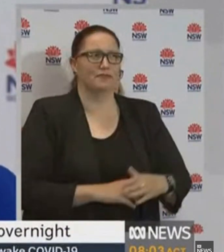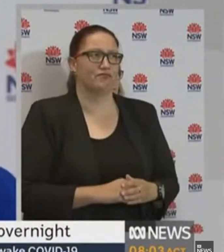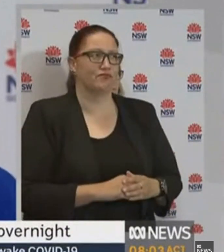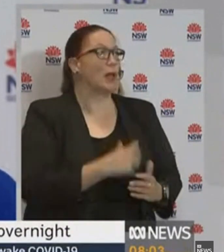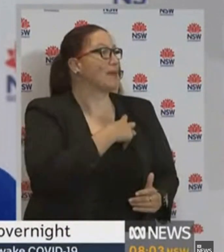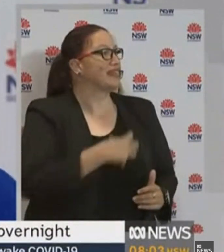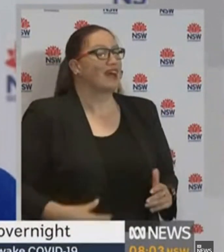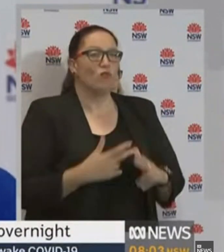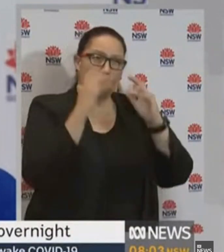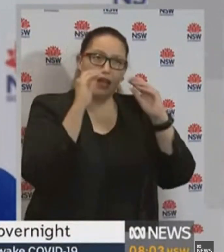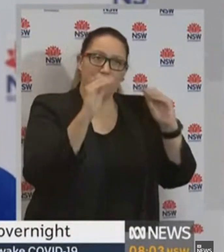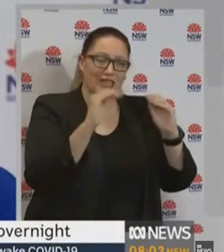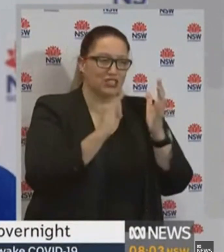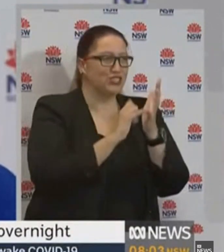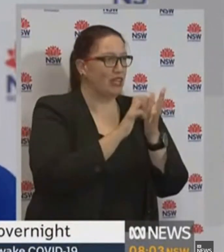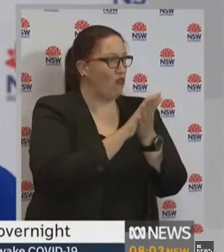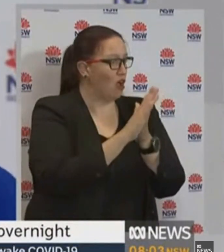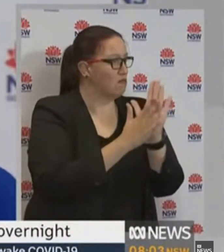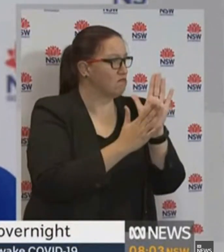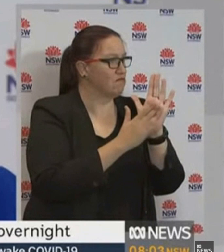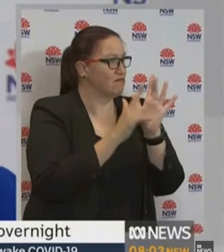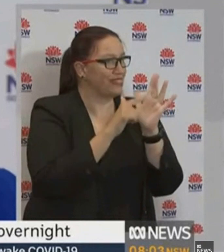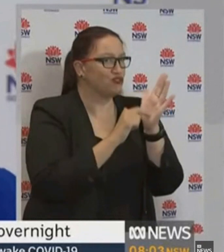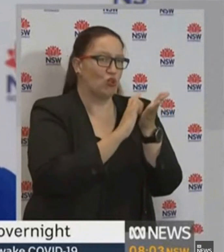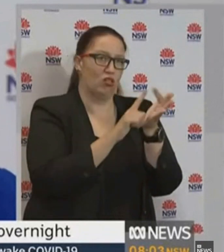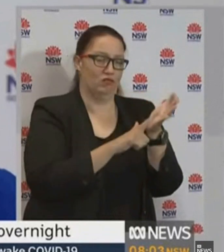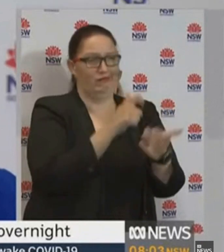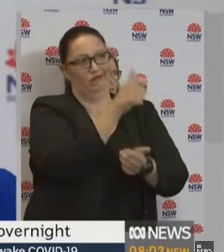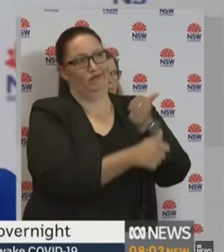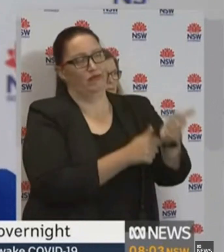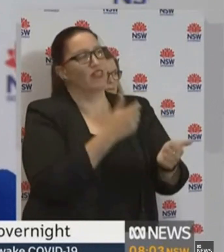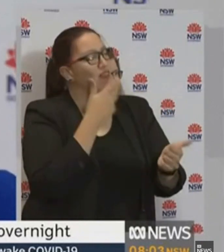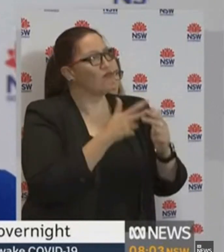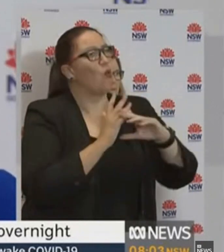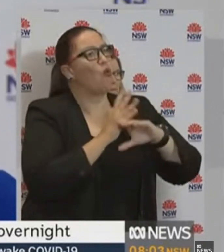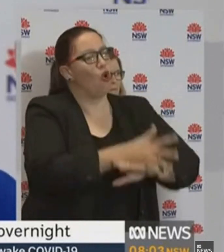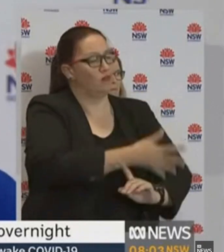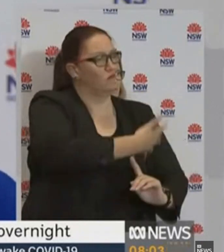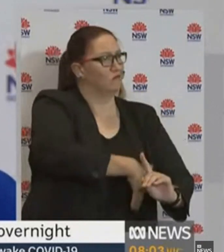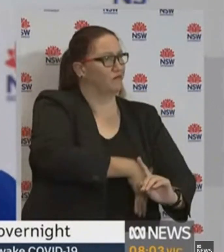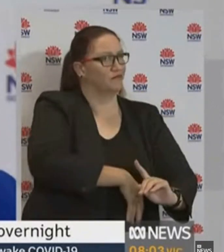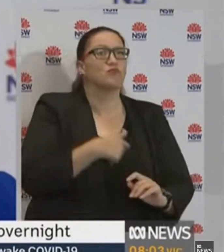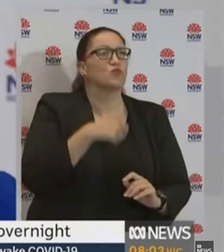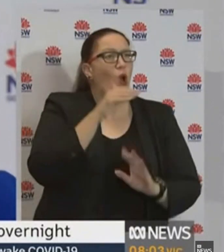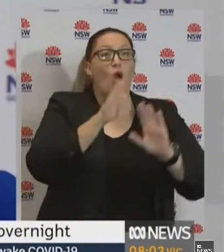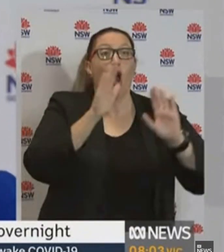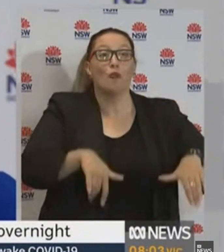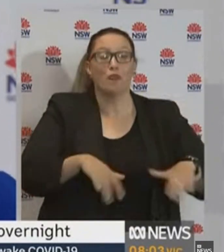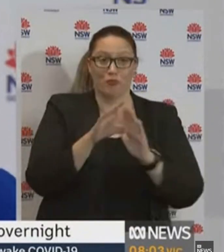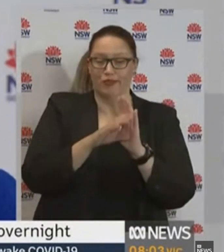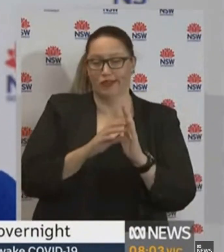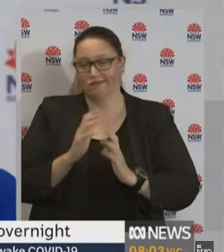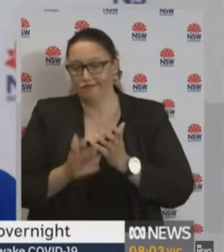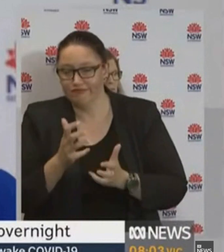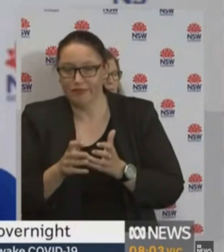Whilst we've had online learning at home, the New South Wales Education Department has made sure we've secured medical